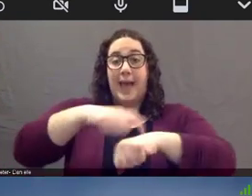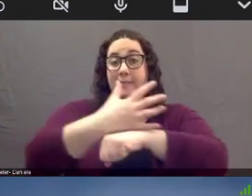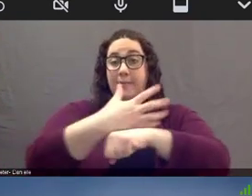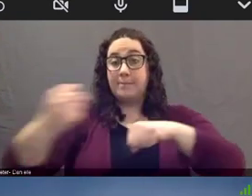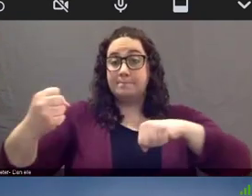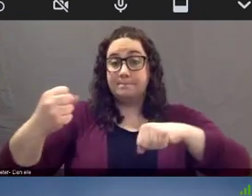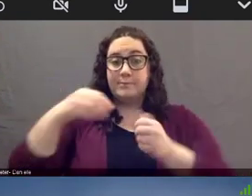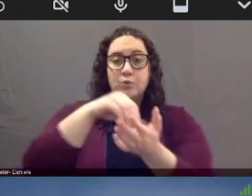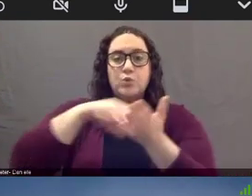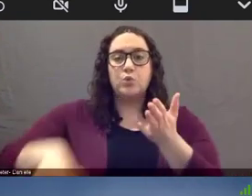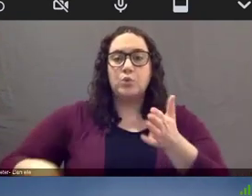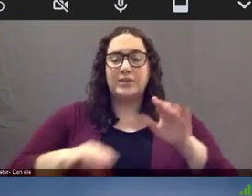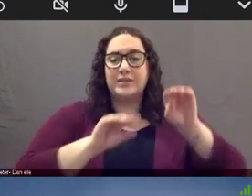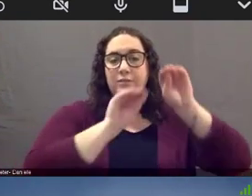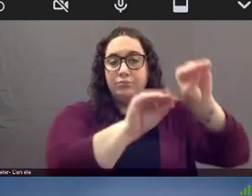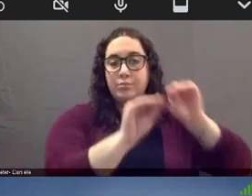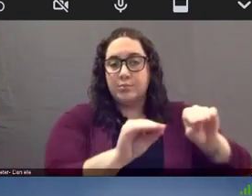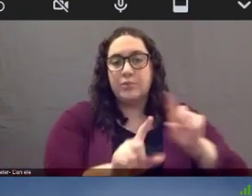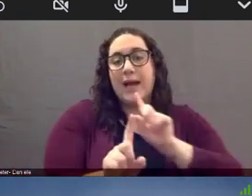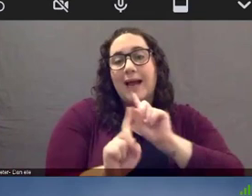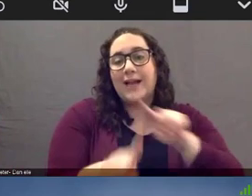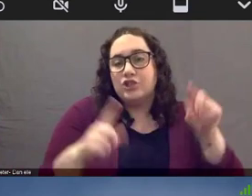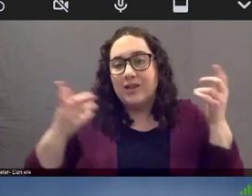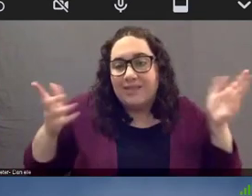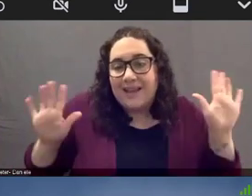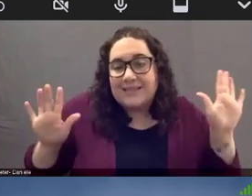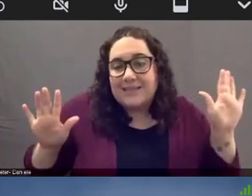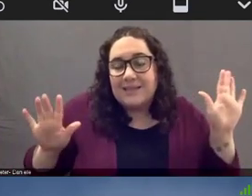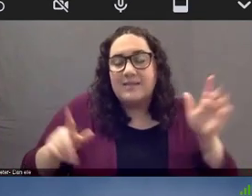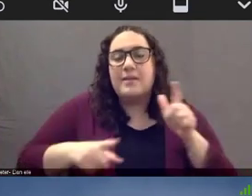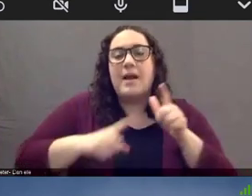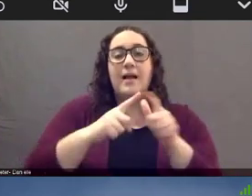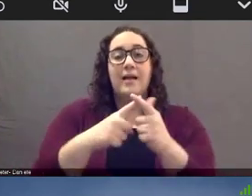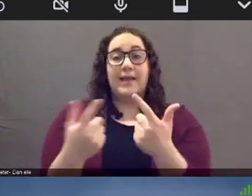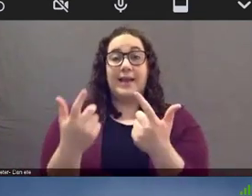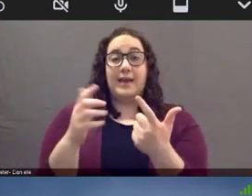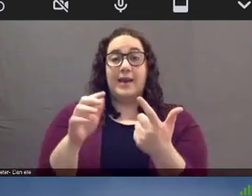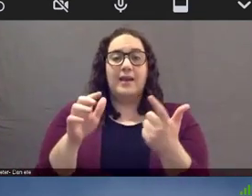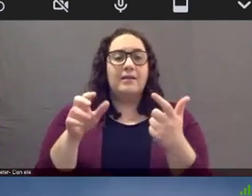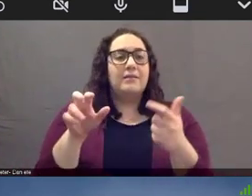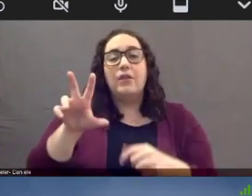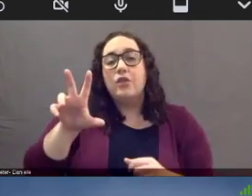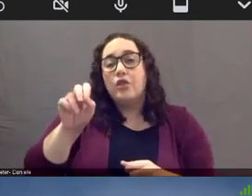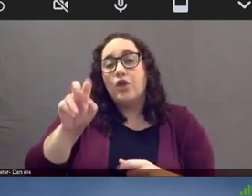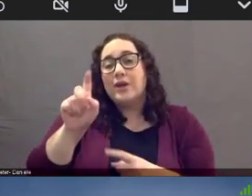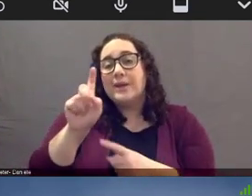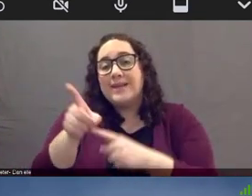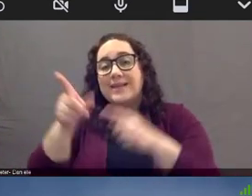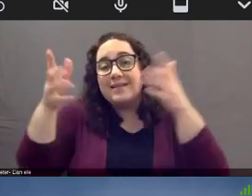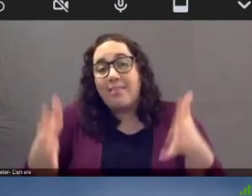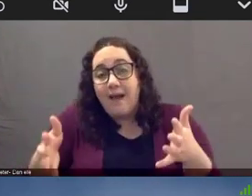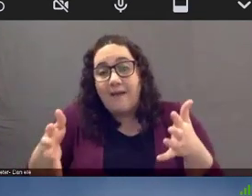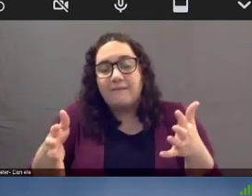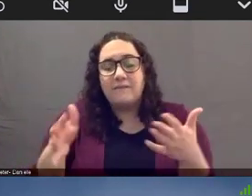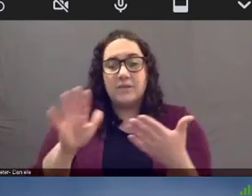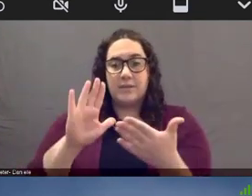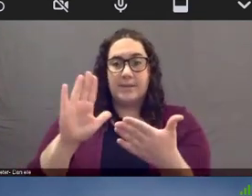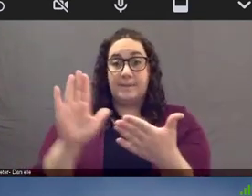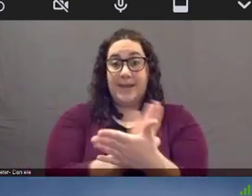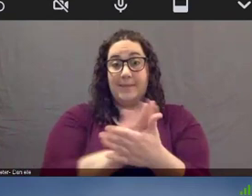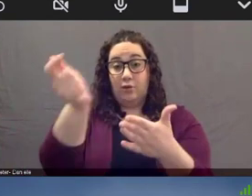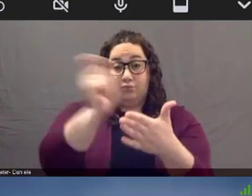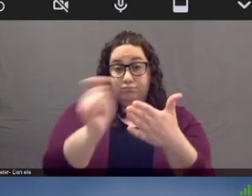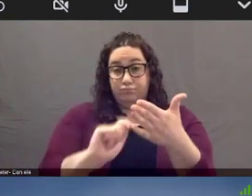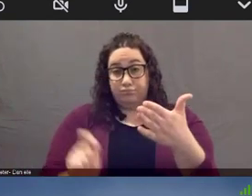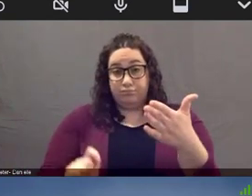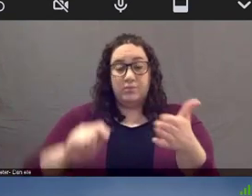problems. And then maybe there's an extra half an hour or an hour after the exam closes to upload your